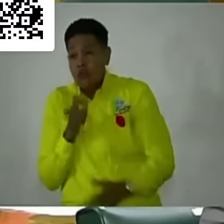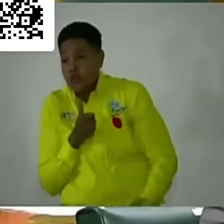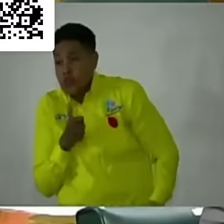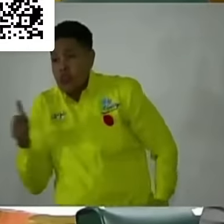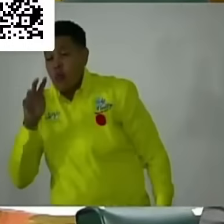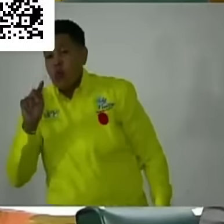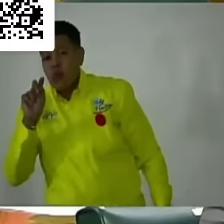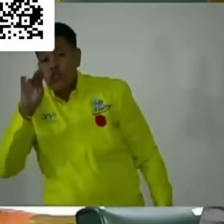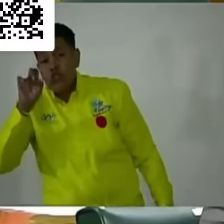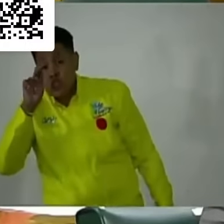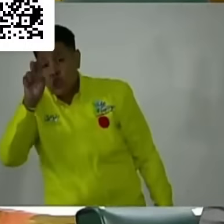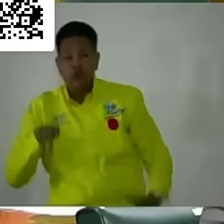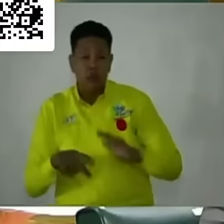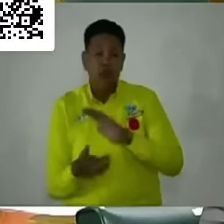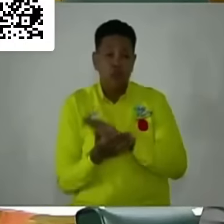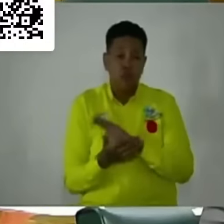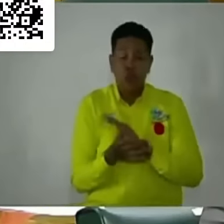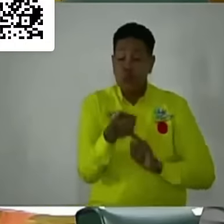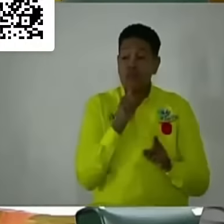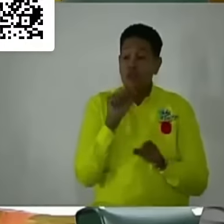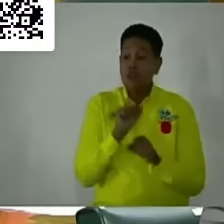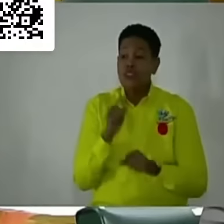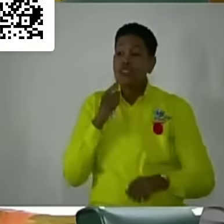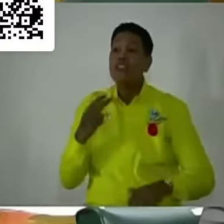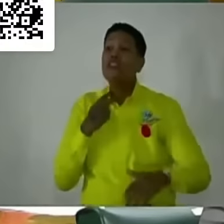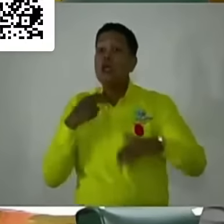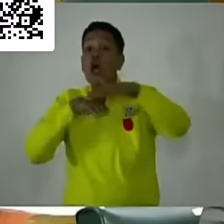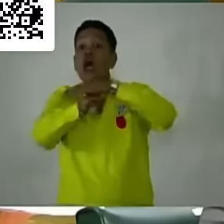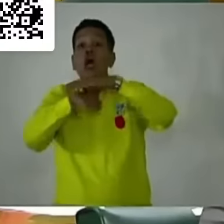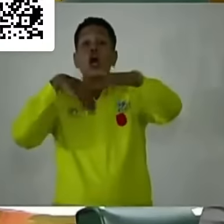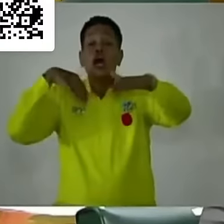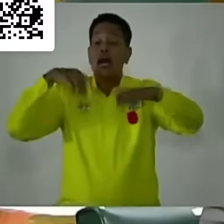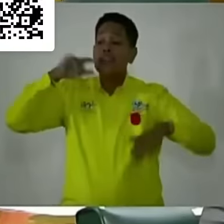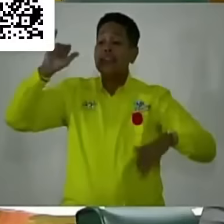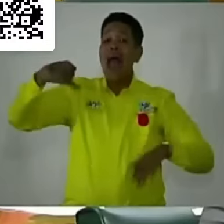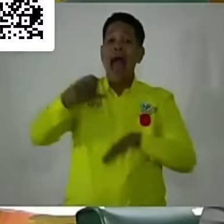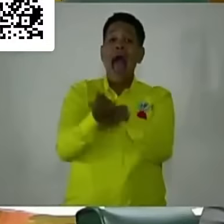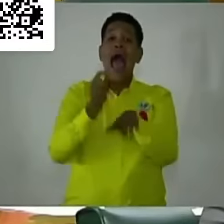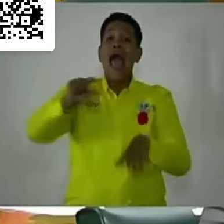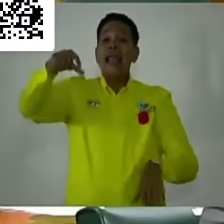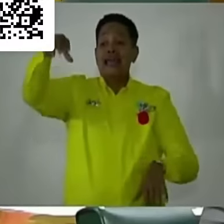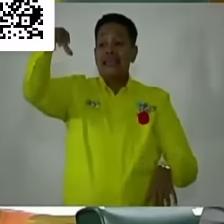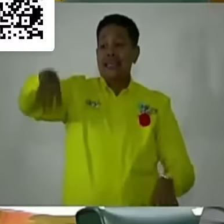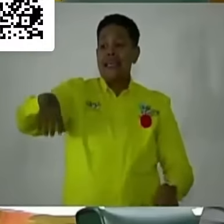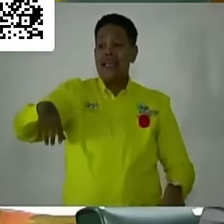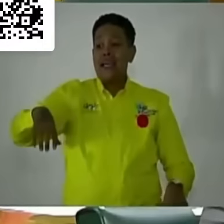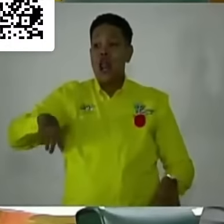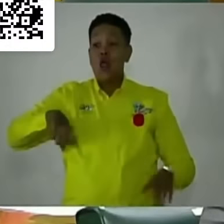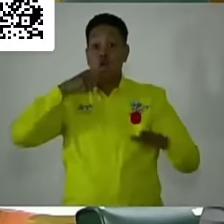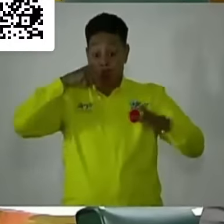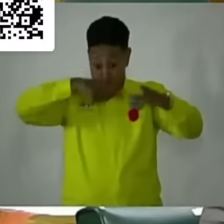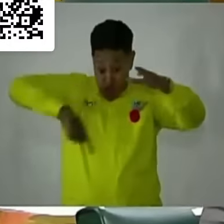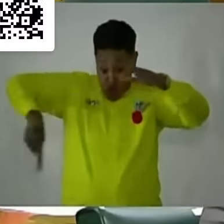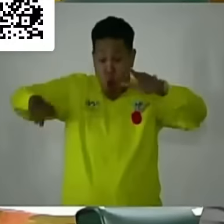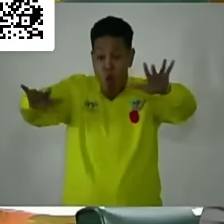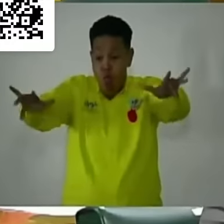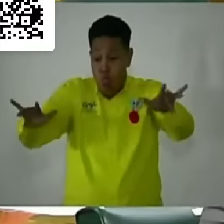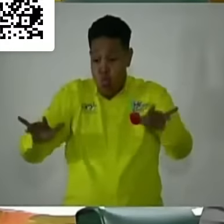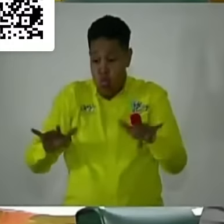Jones, Winston Jones is marooned. It's like an island and mined out all around the